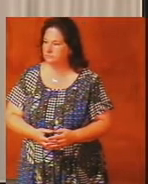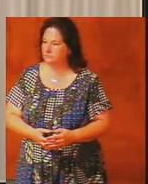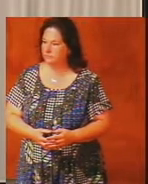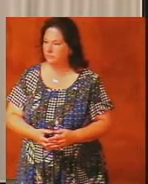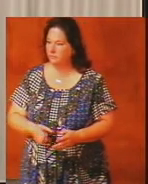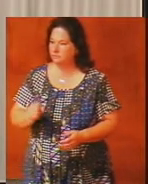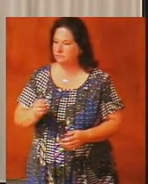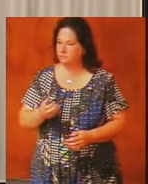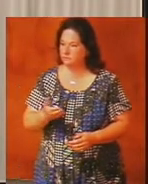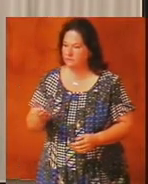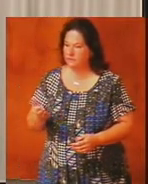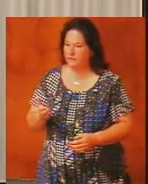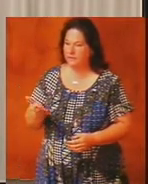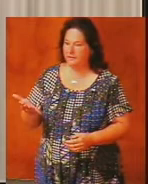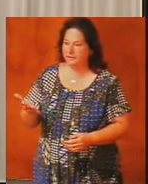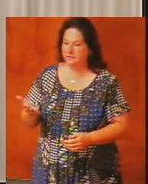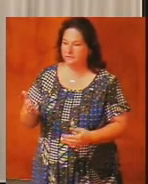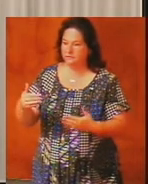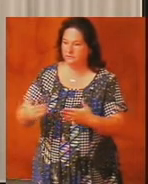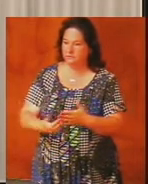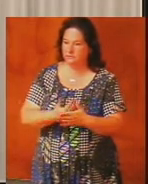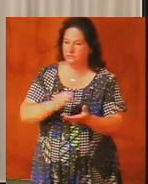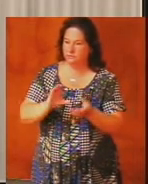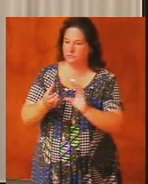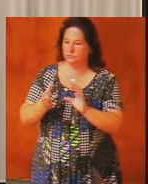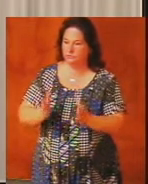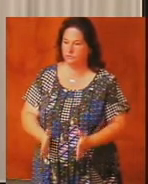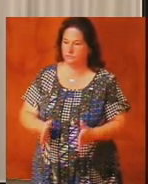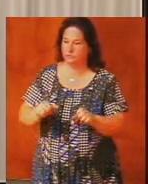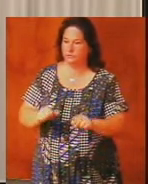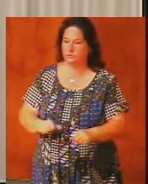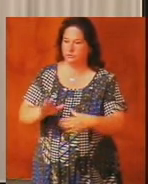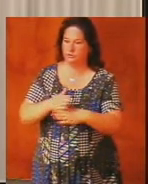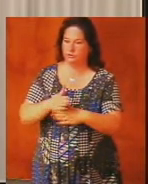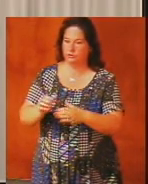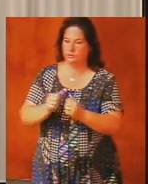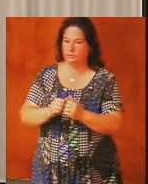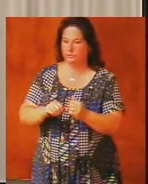So there are things that a new convert can share with others.